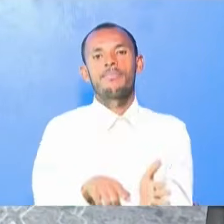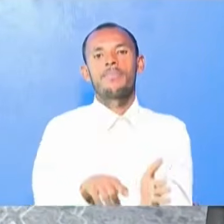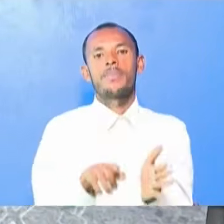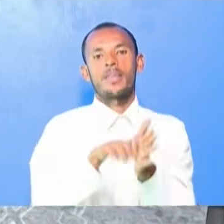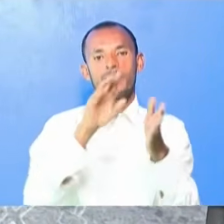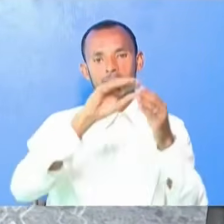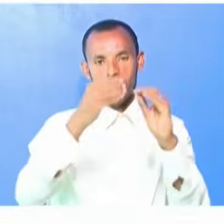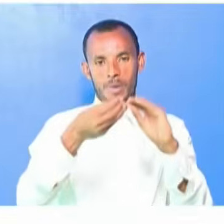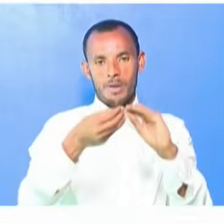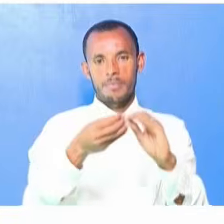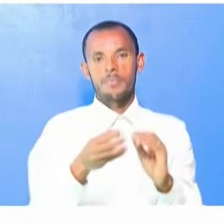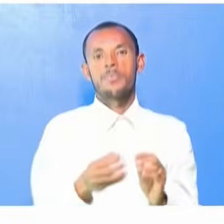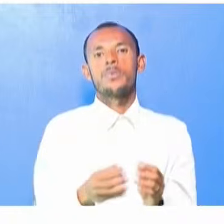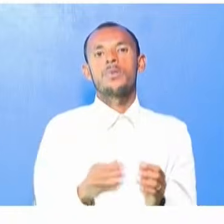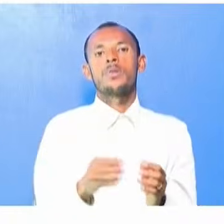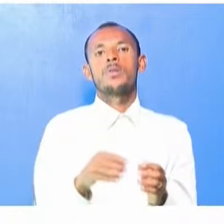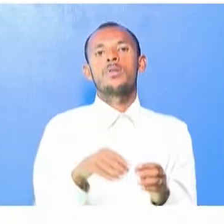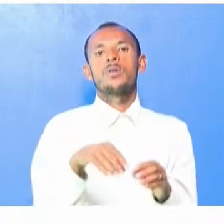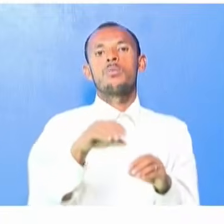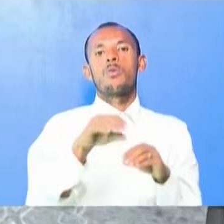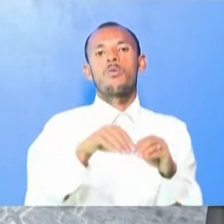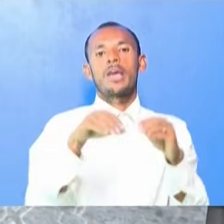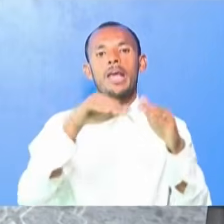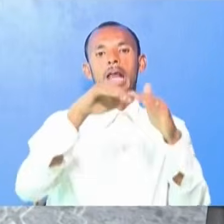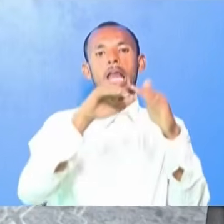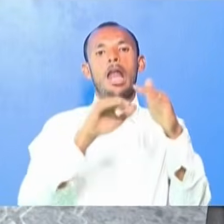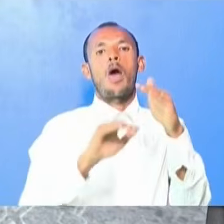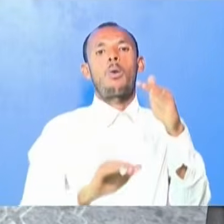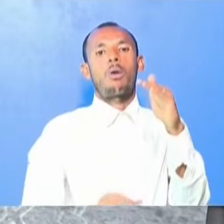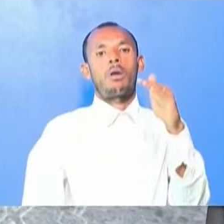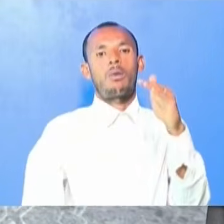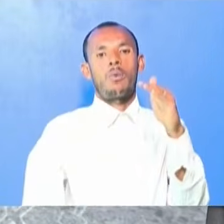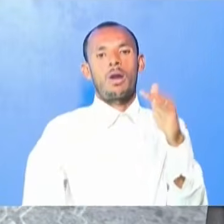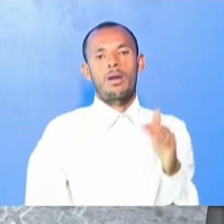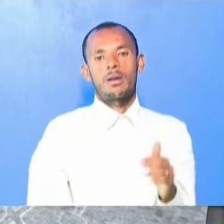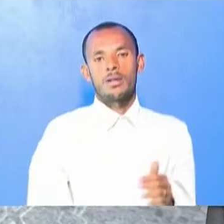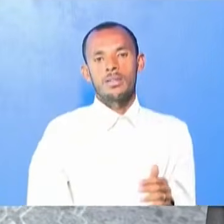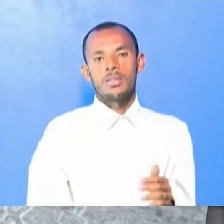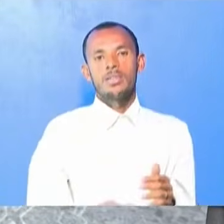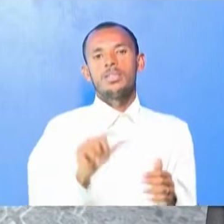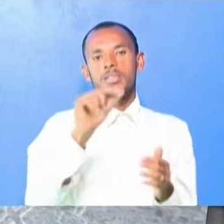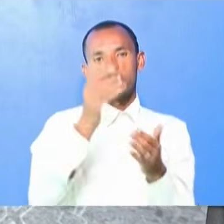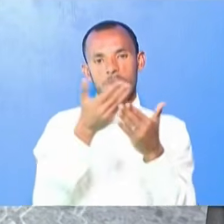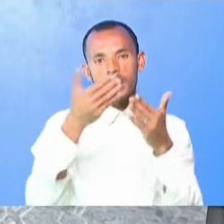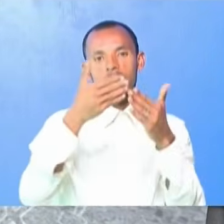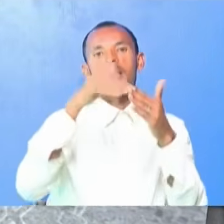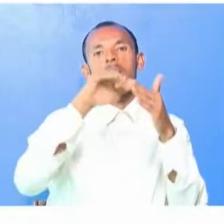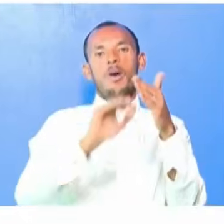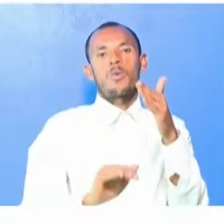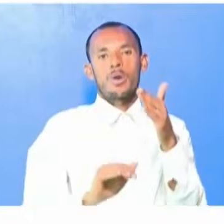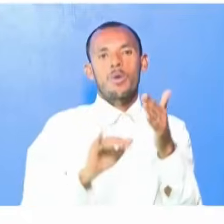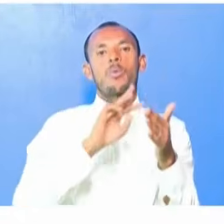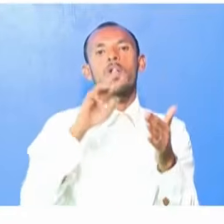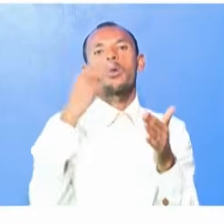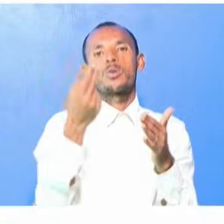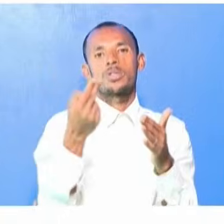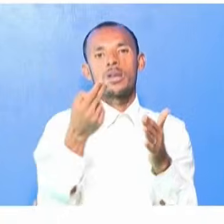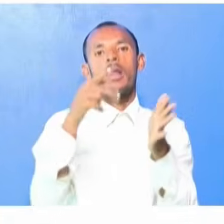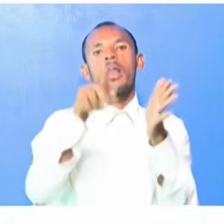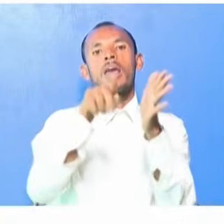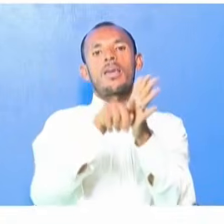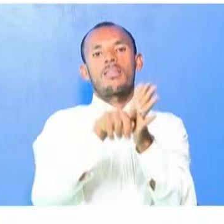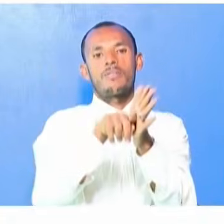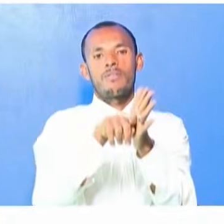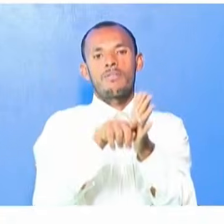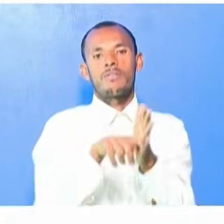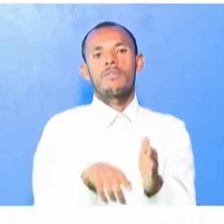number. Moving downward, if certain thing moves down, we use negative. So moving